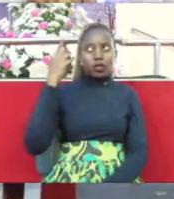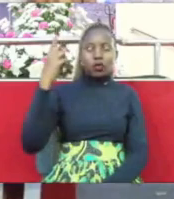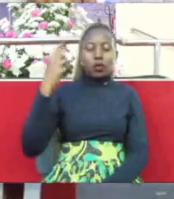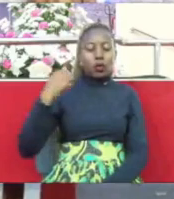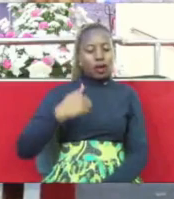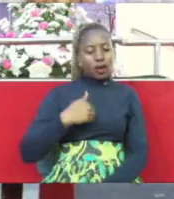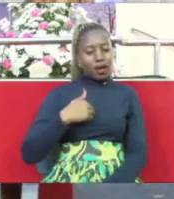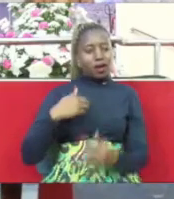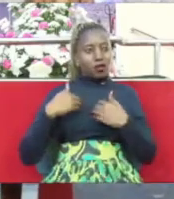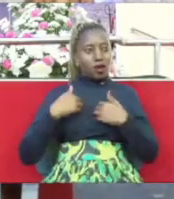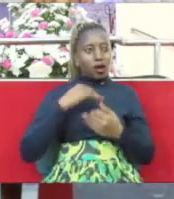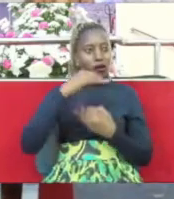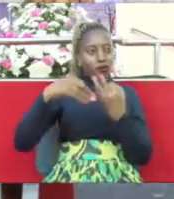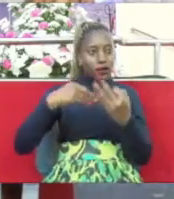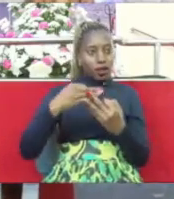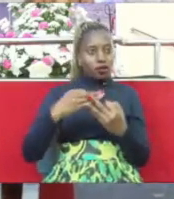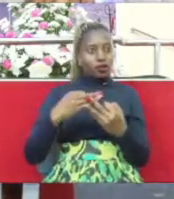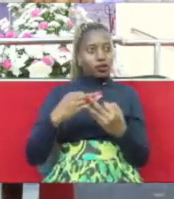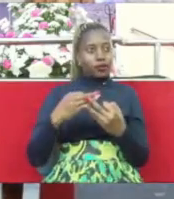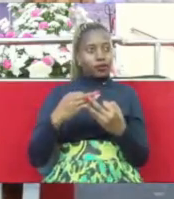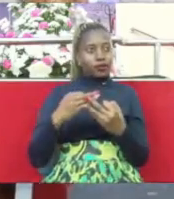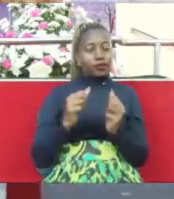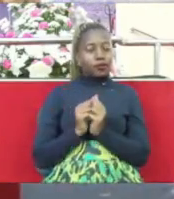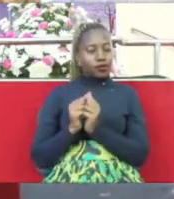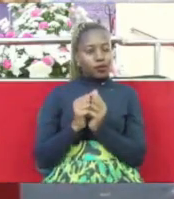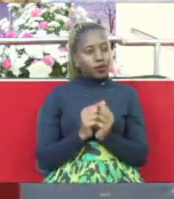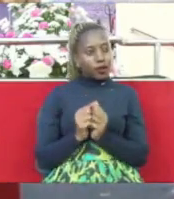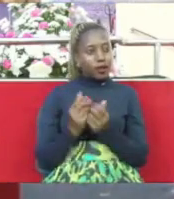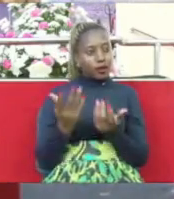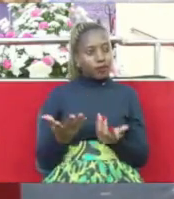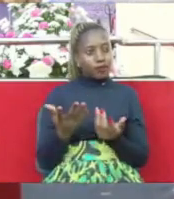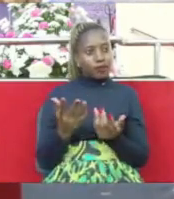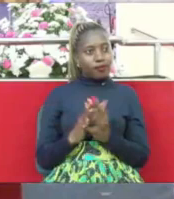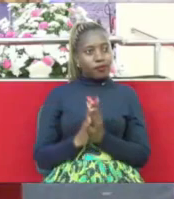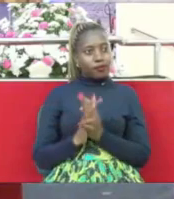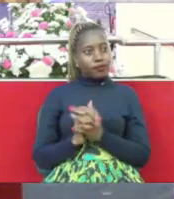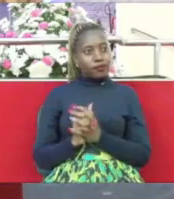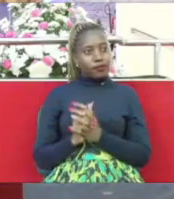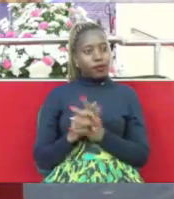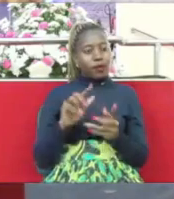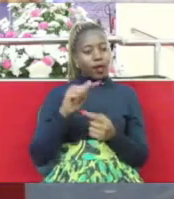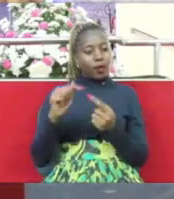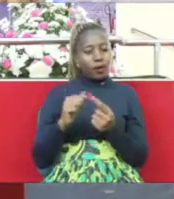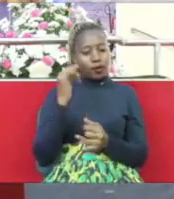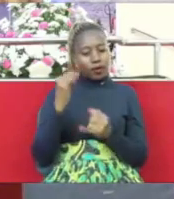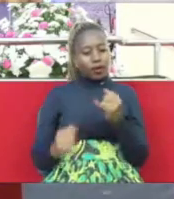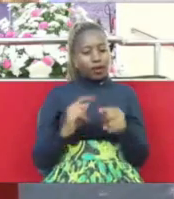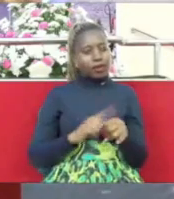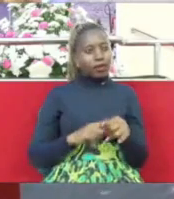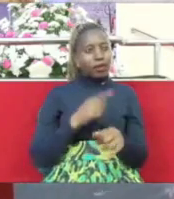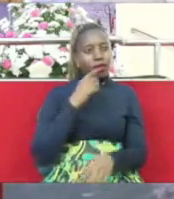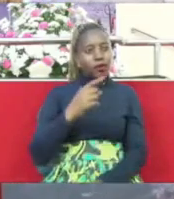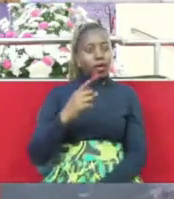of us? Siku gani ya mwisho ambao ulimwambia nataka tuwe na ushirika mimi na wewe peke yetu? When was the last time you said, Lord, I